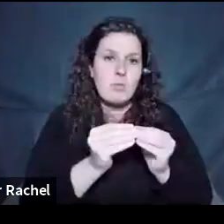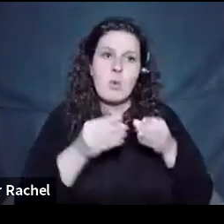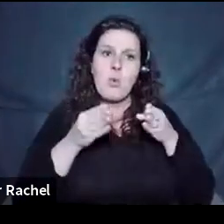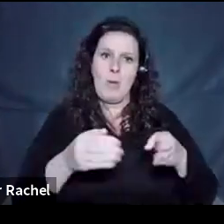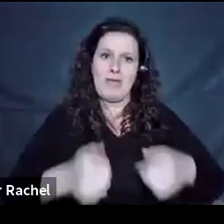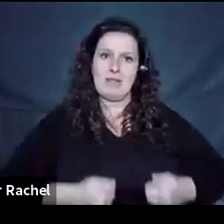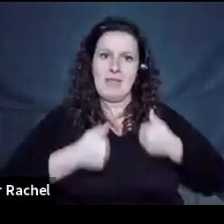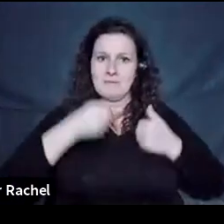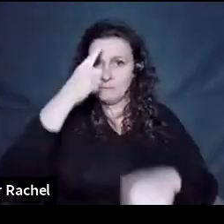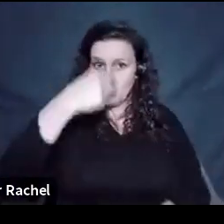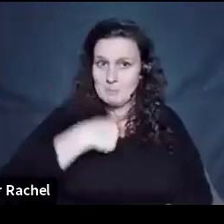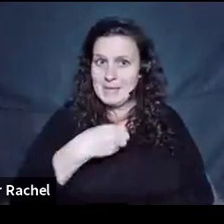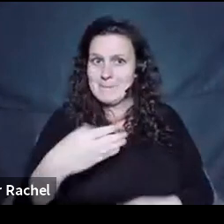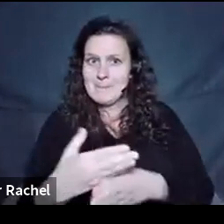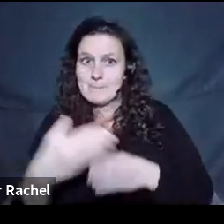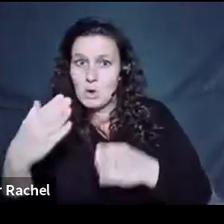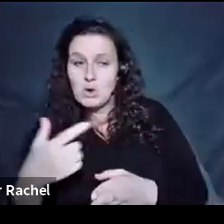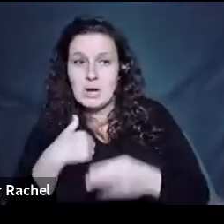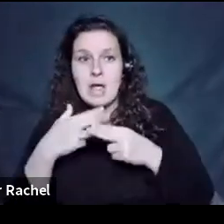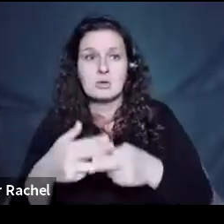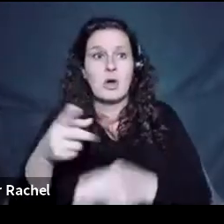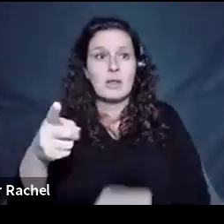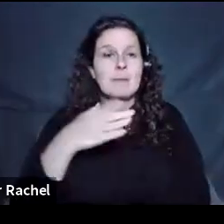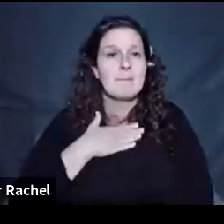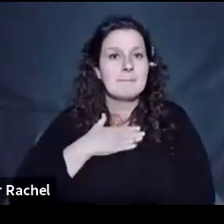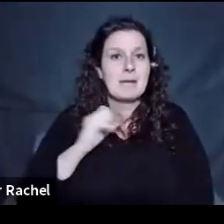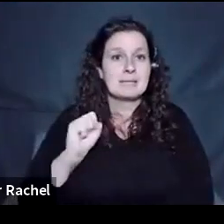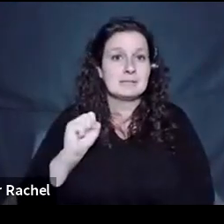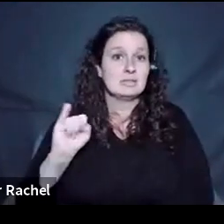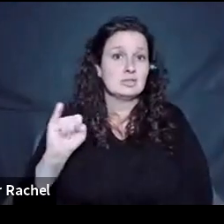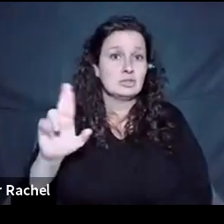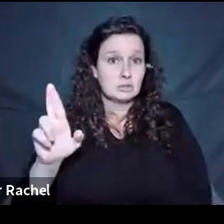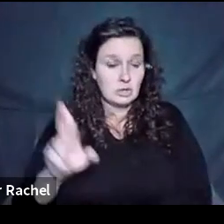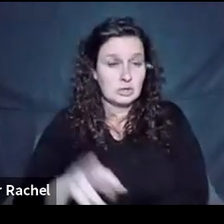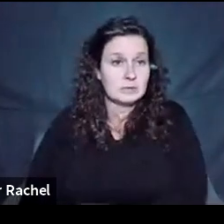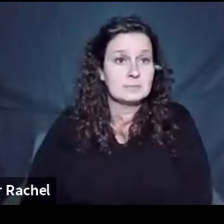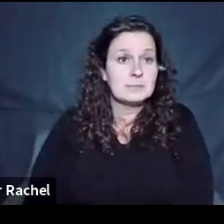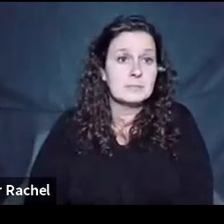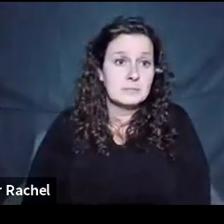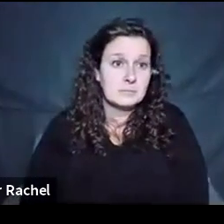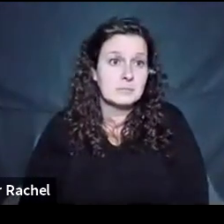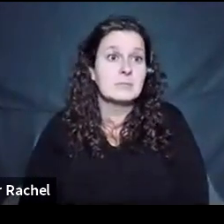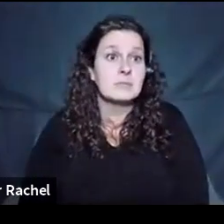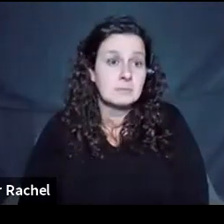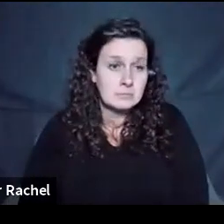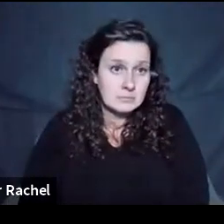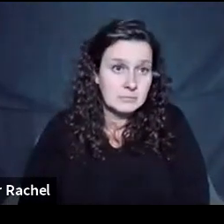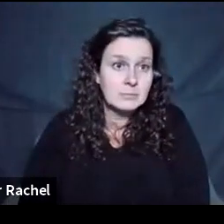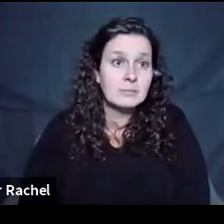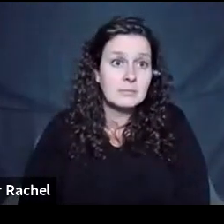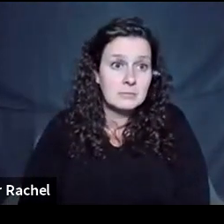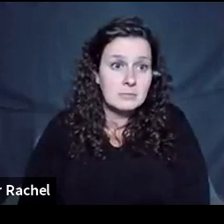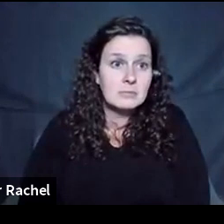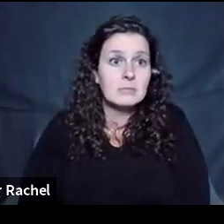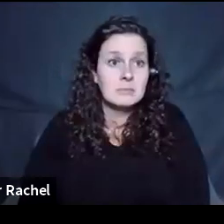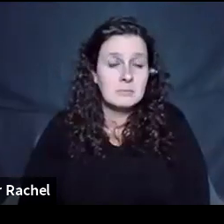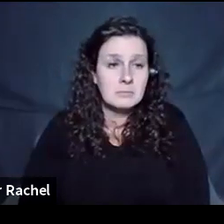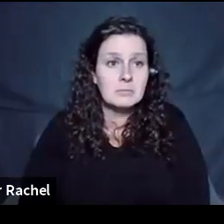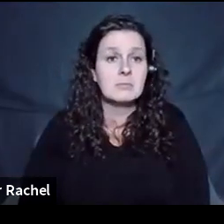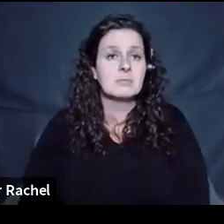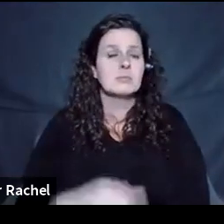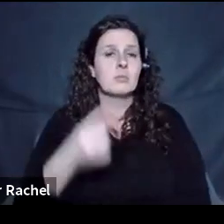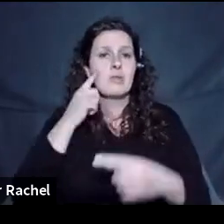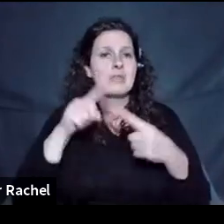And for my partner, I call him my sir. And so it's sort of like, you know, when you think of